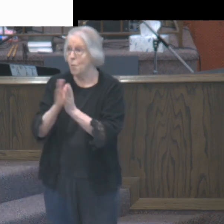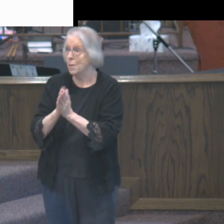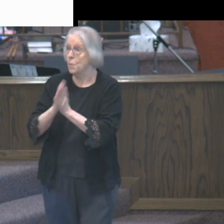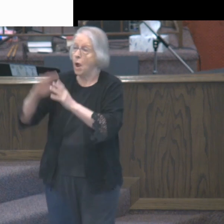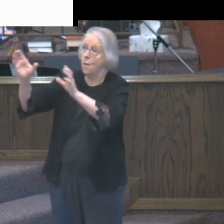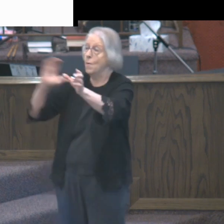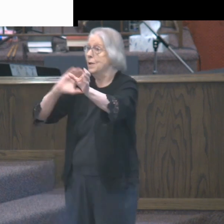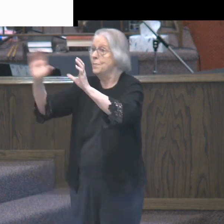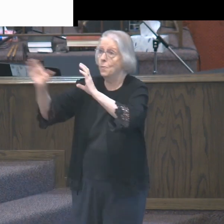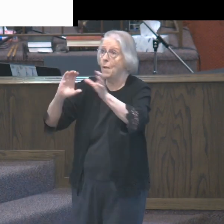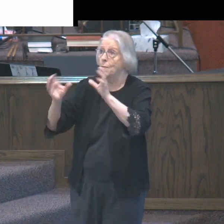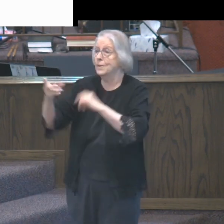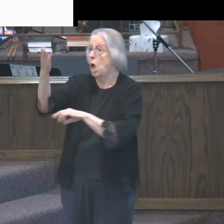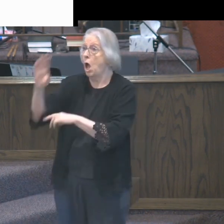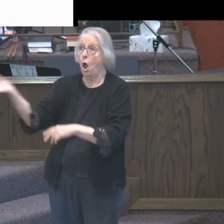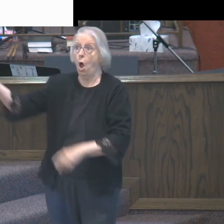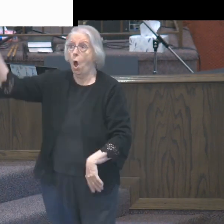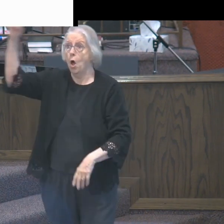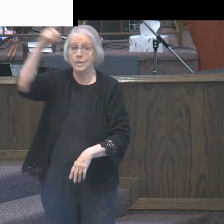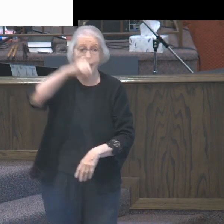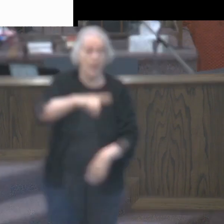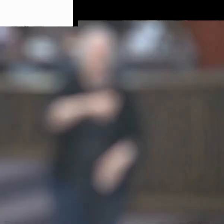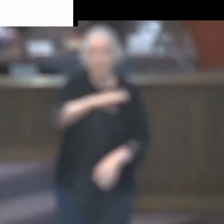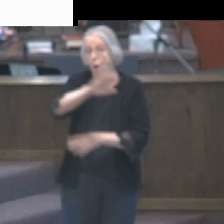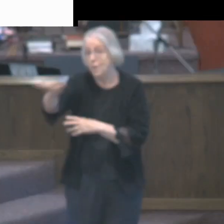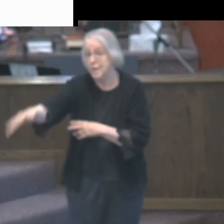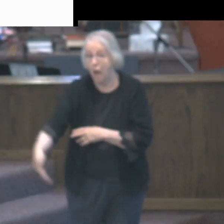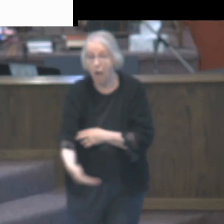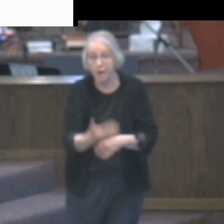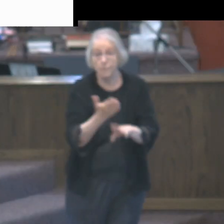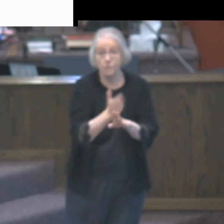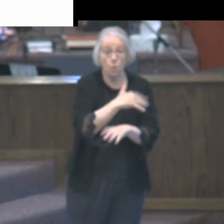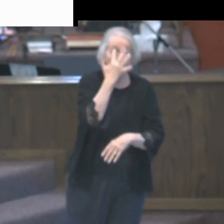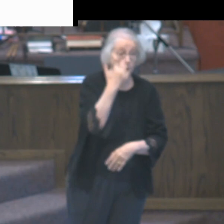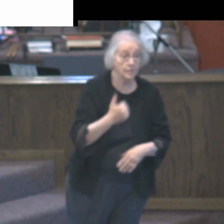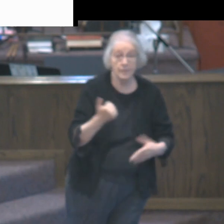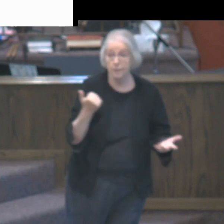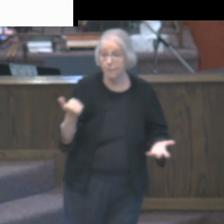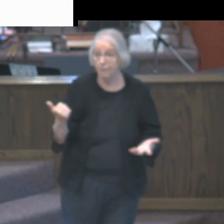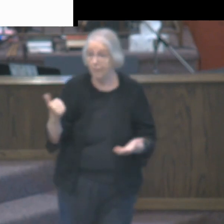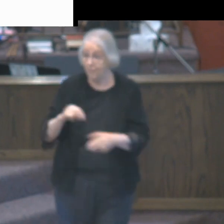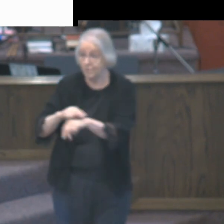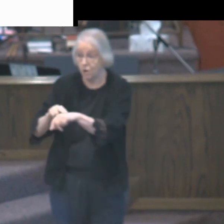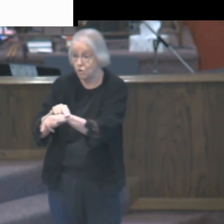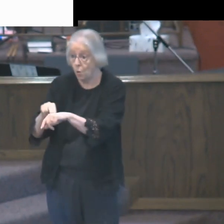them at that time. I'm trying to breathe, Tracy. I'm trying to breathe.